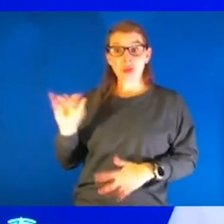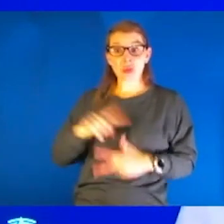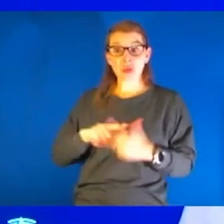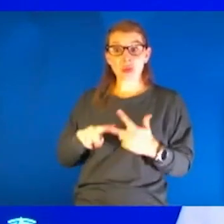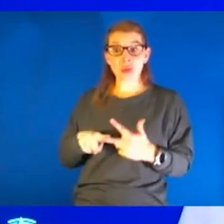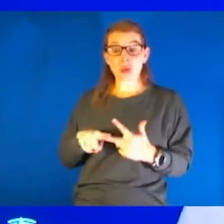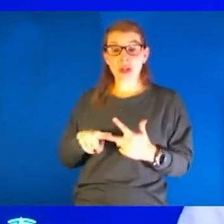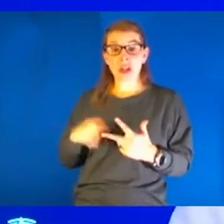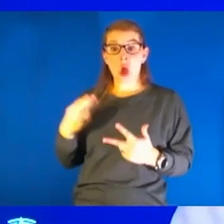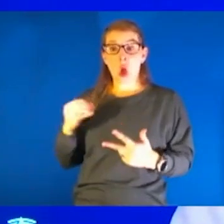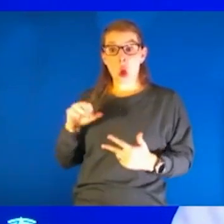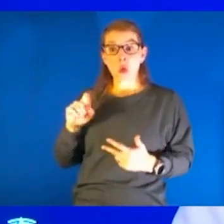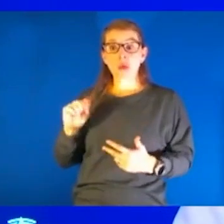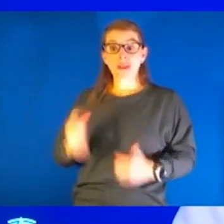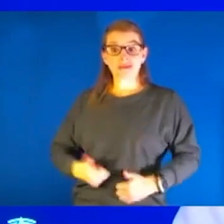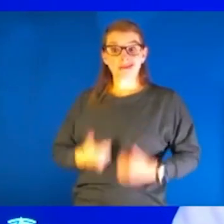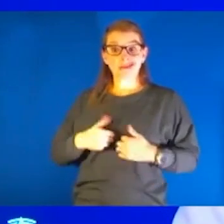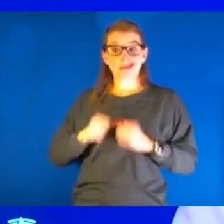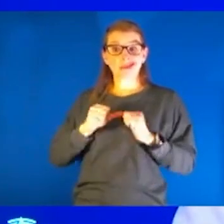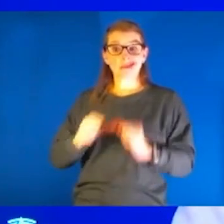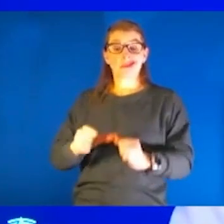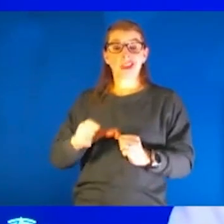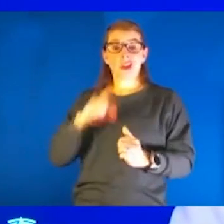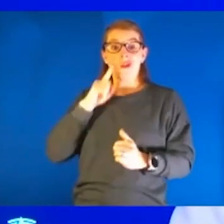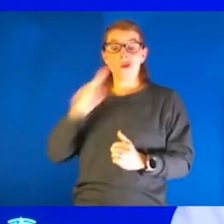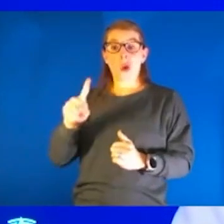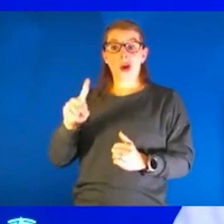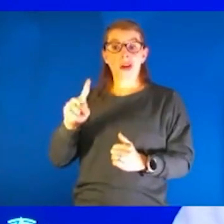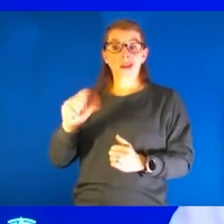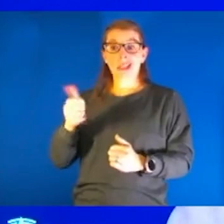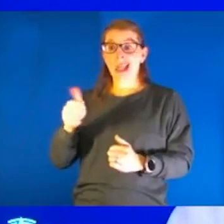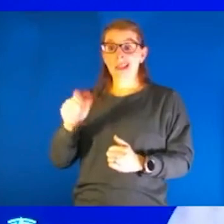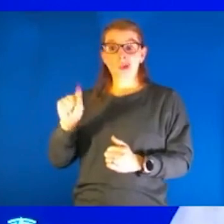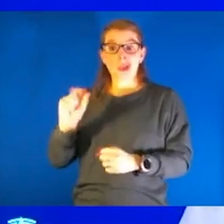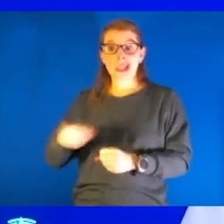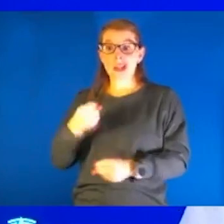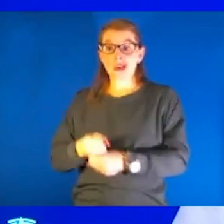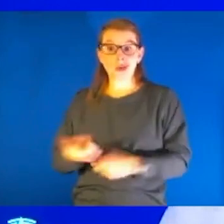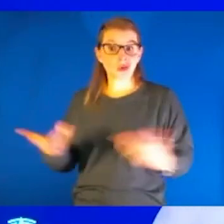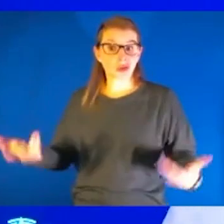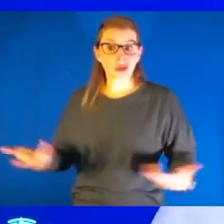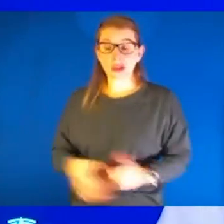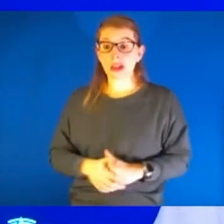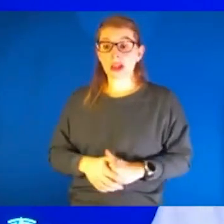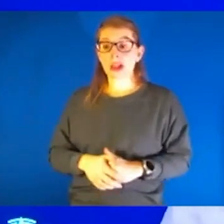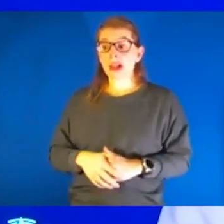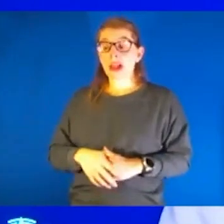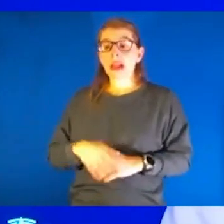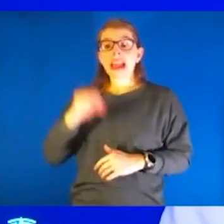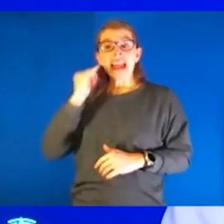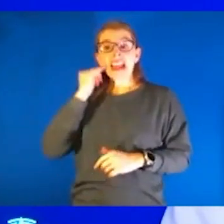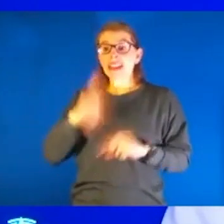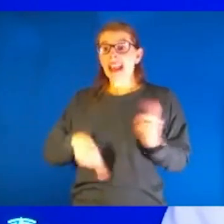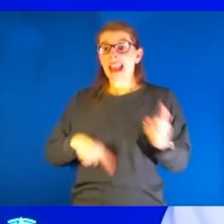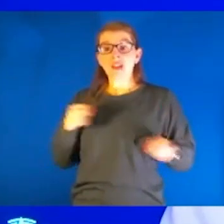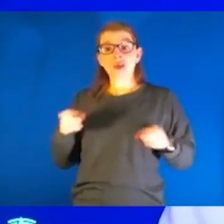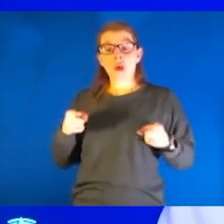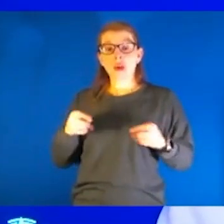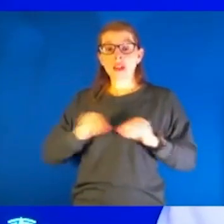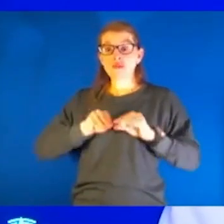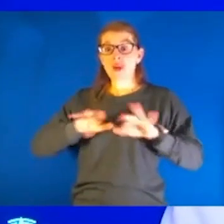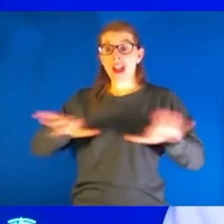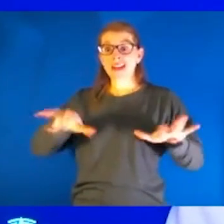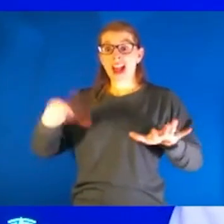host stays alive, for decades. But when it's uncontrolled, it can spread to other people, just as